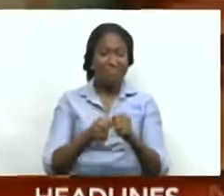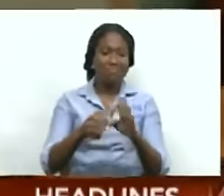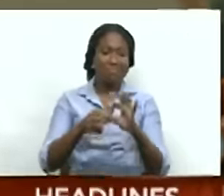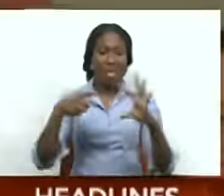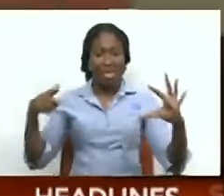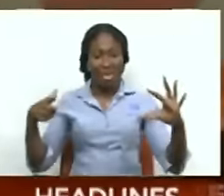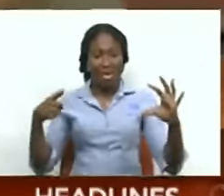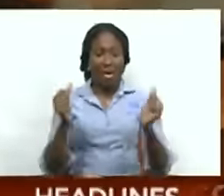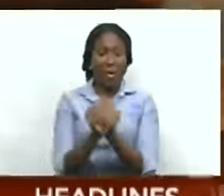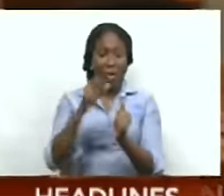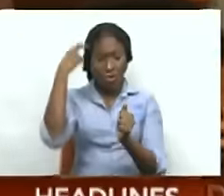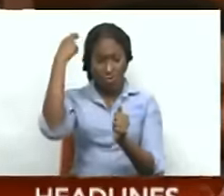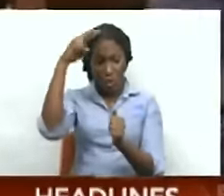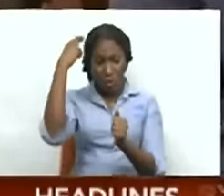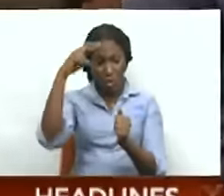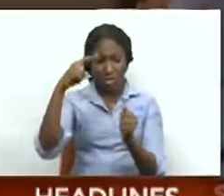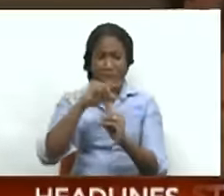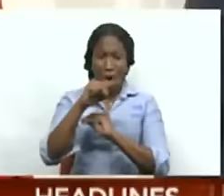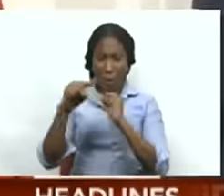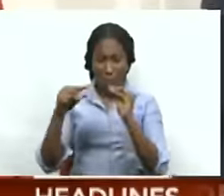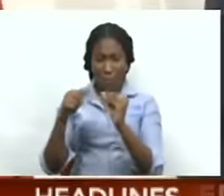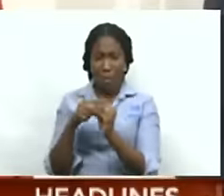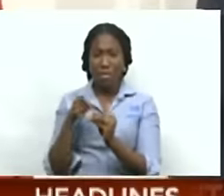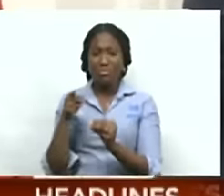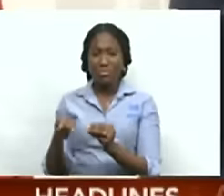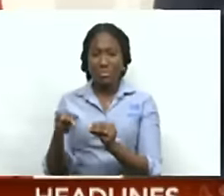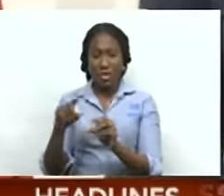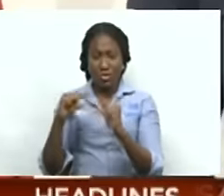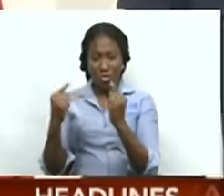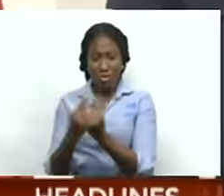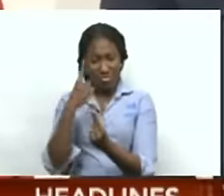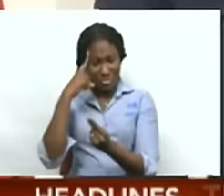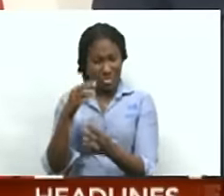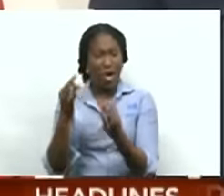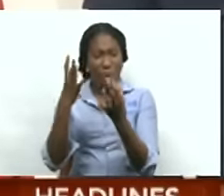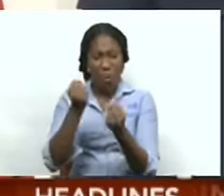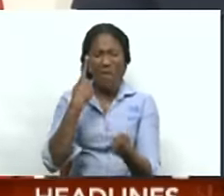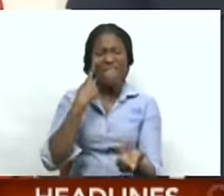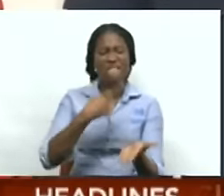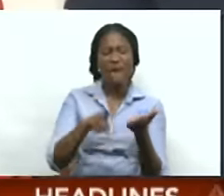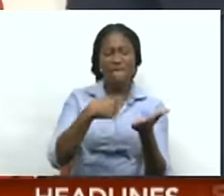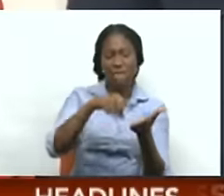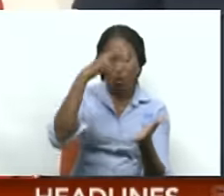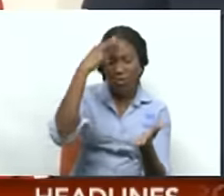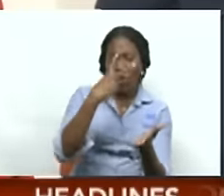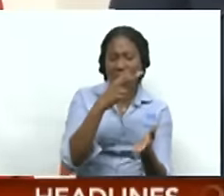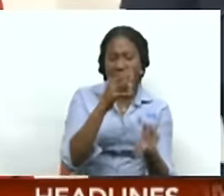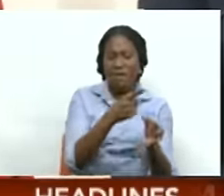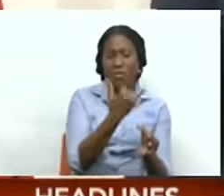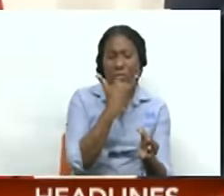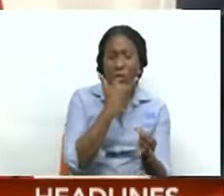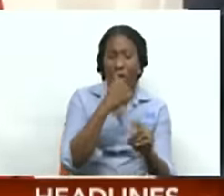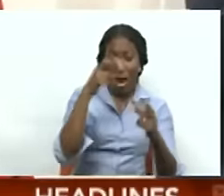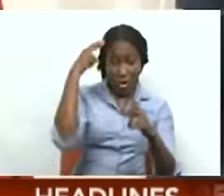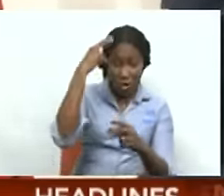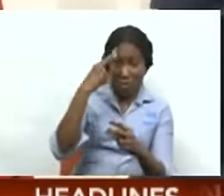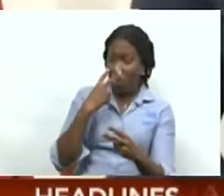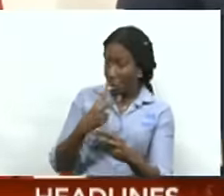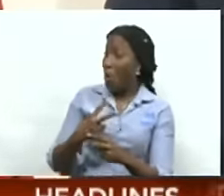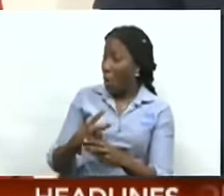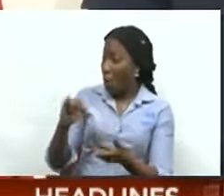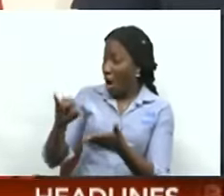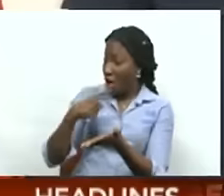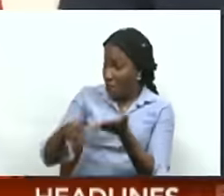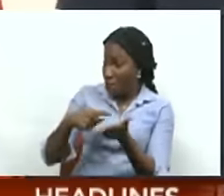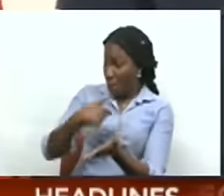to investigate him. Recently, Dr. Rowley lashed out at Ramlogan. The former chairman had alleged the institution was forced to operate